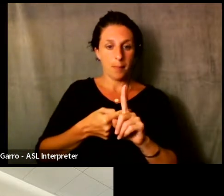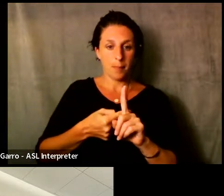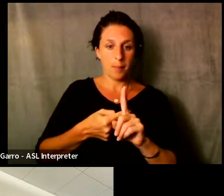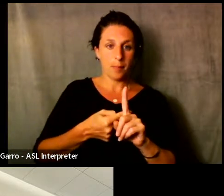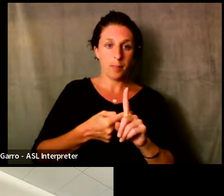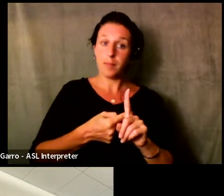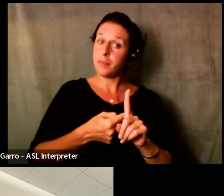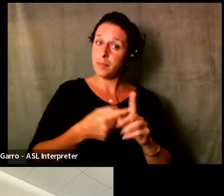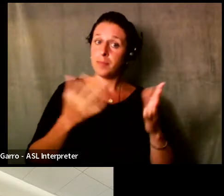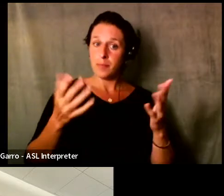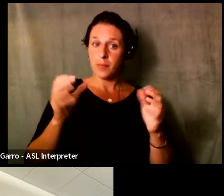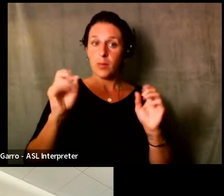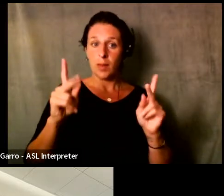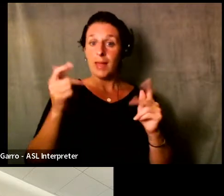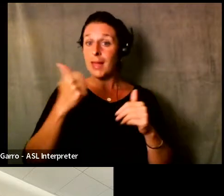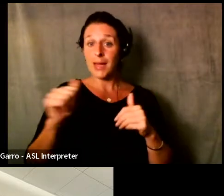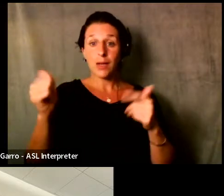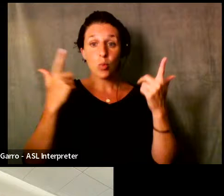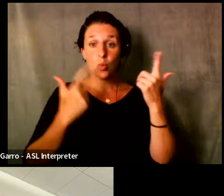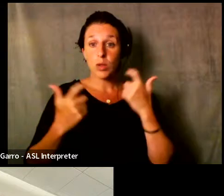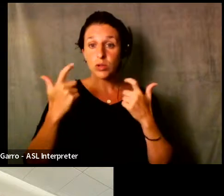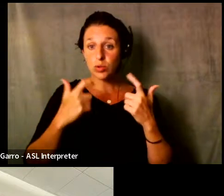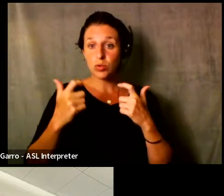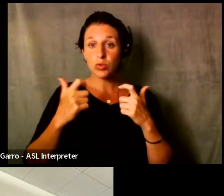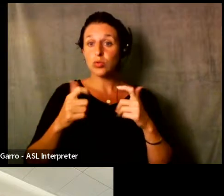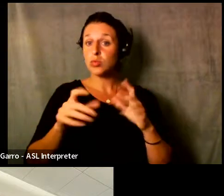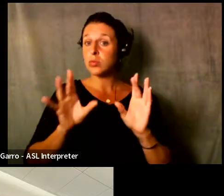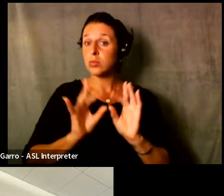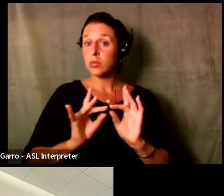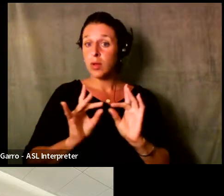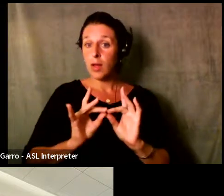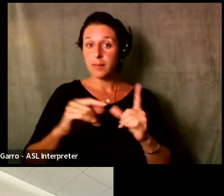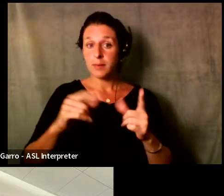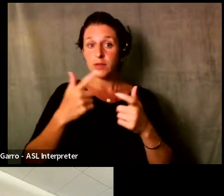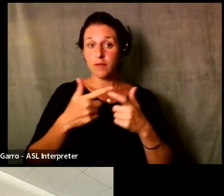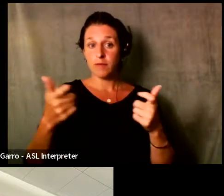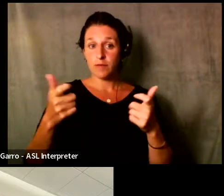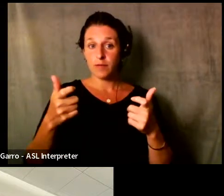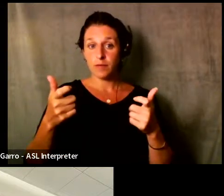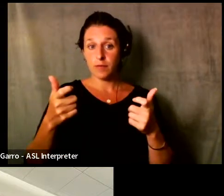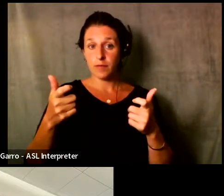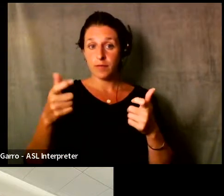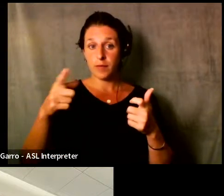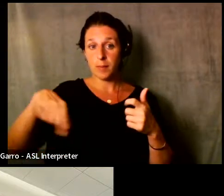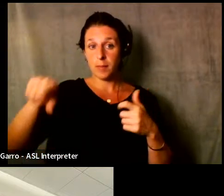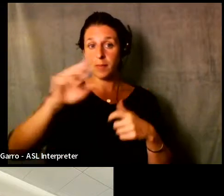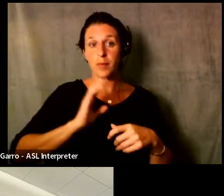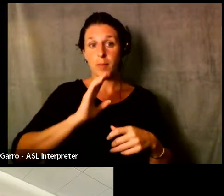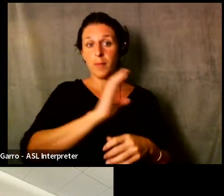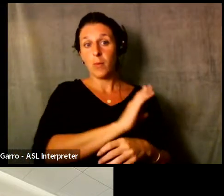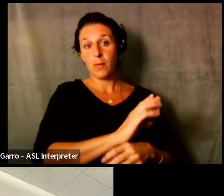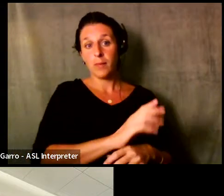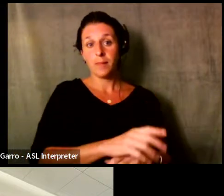Okay, are there any questions or comments from the board?